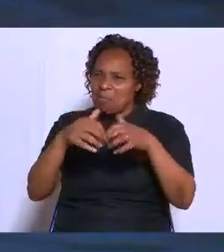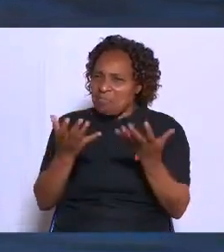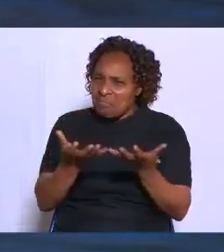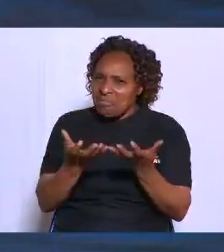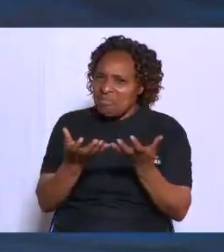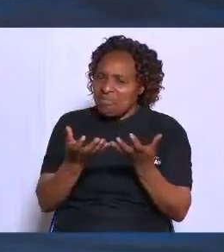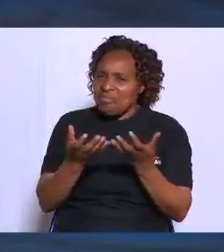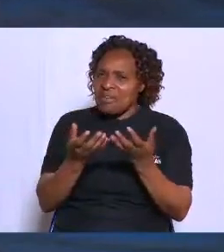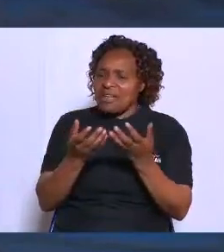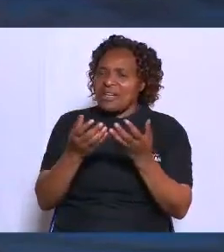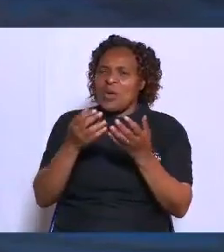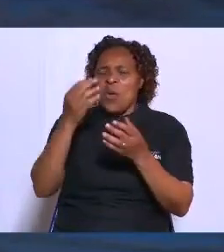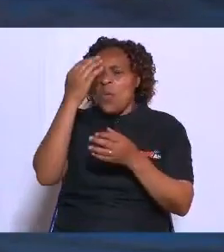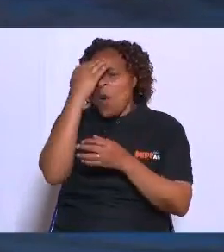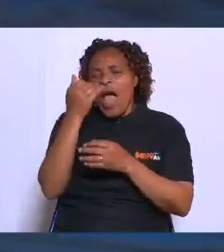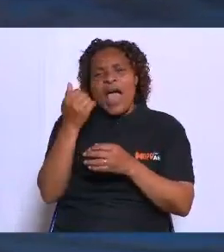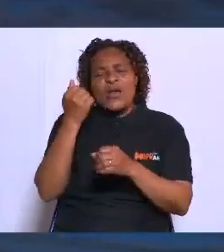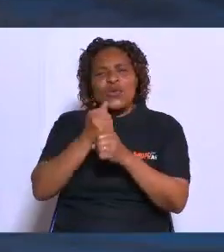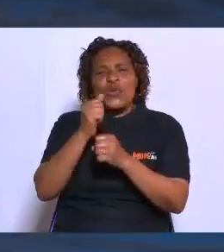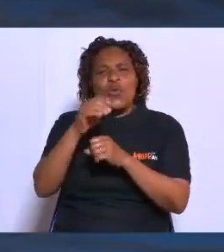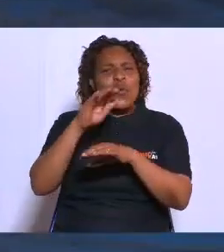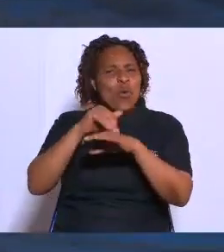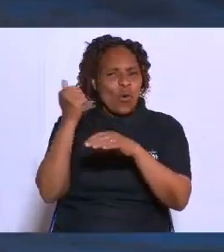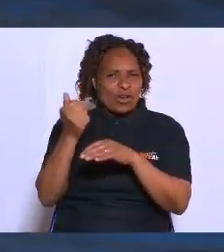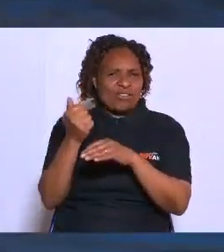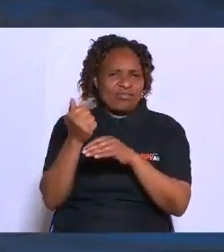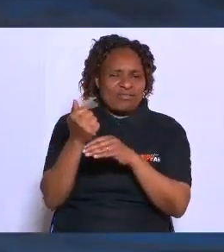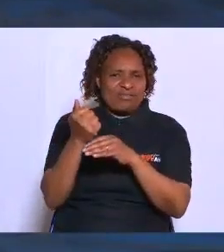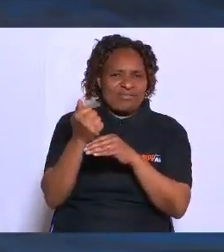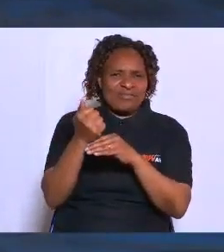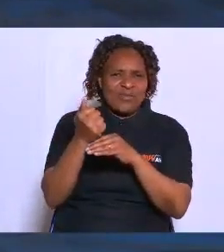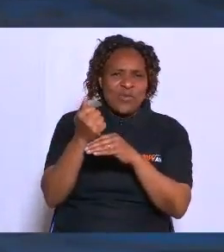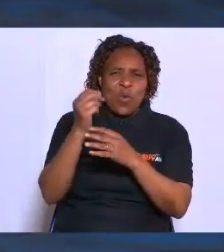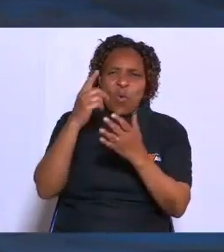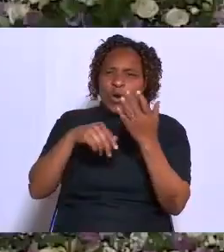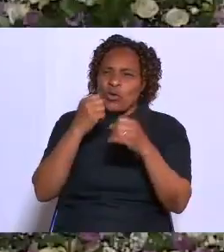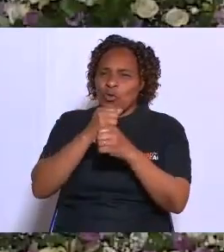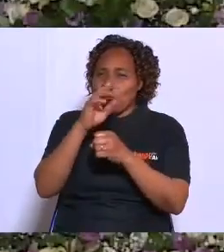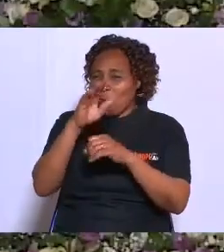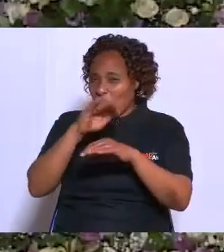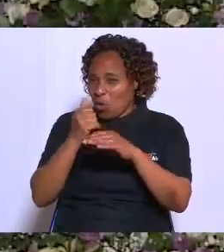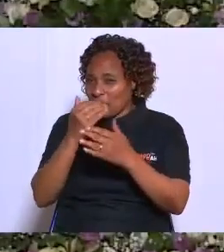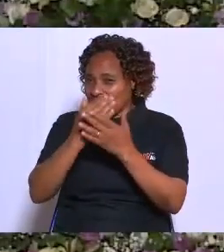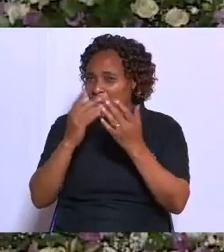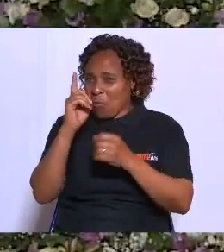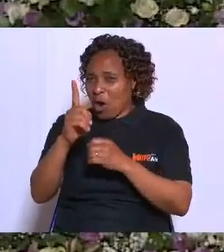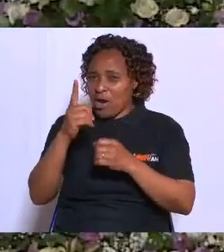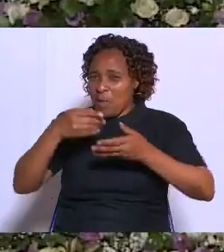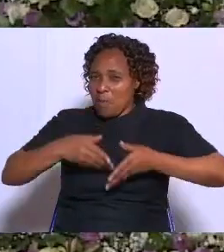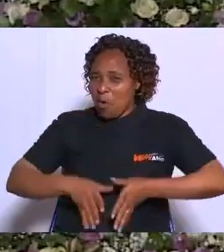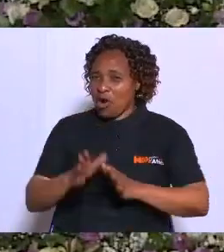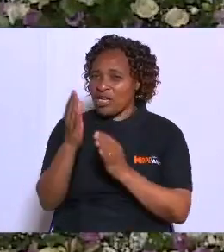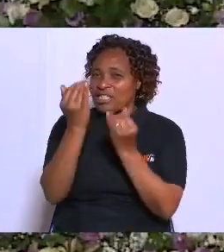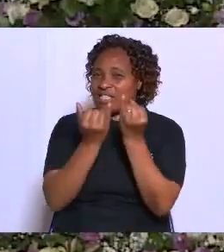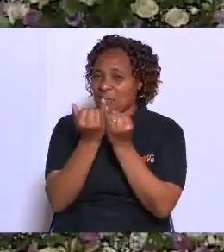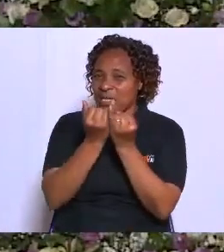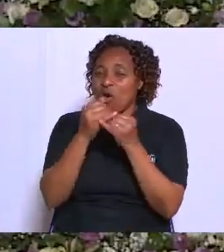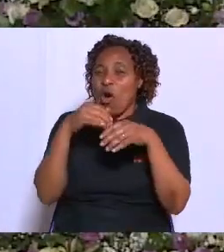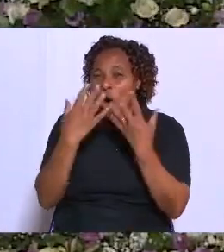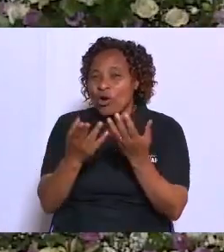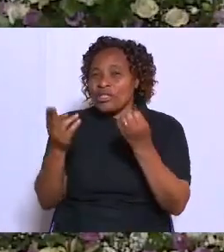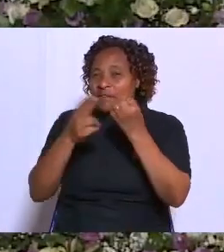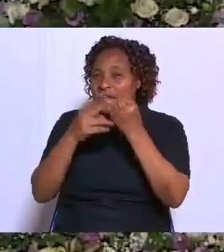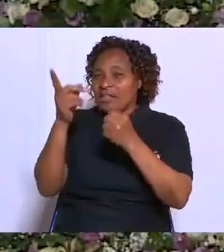if if I'm walking down the street why do you call now let me ask you this why do you call somebody born on Saturday or the seventh day